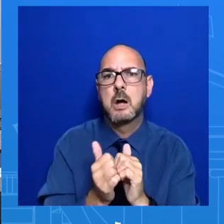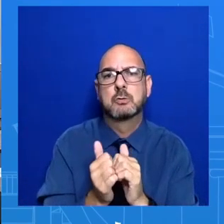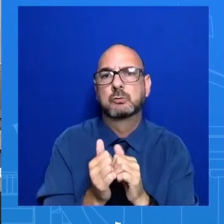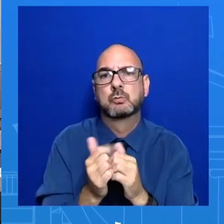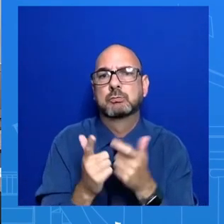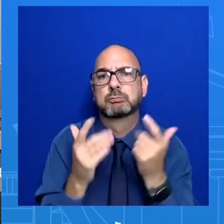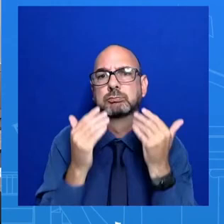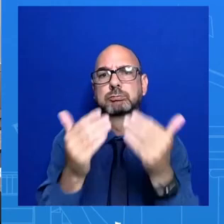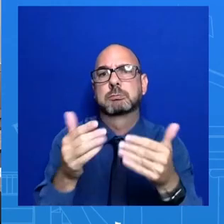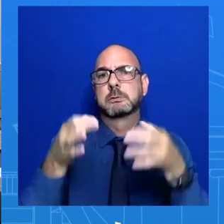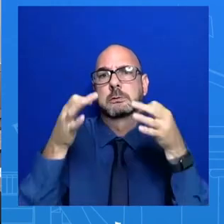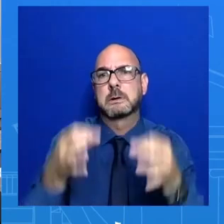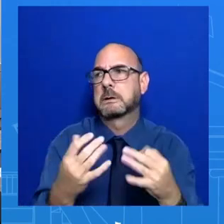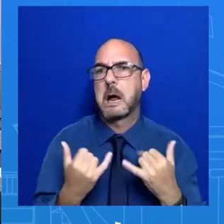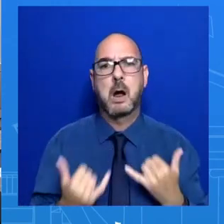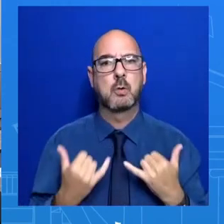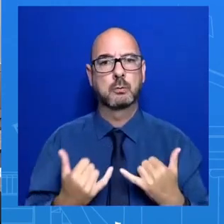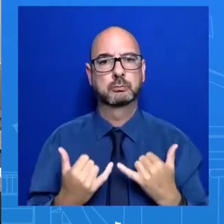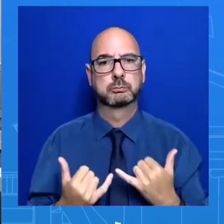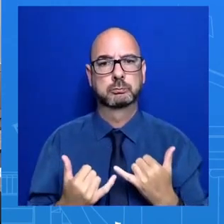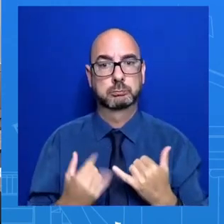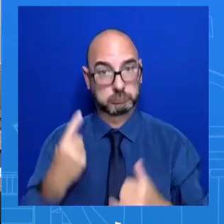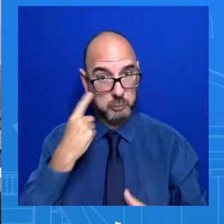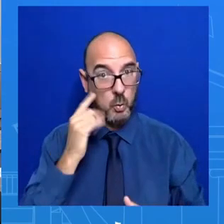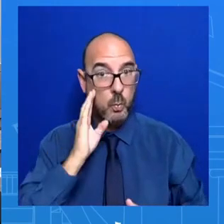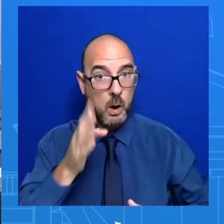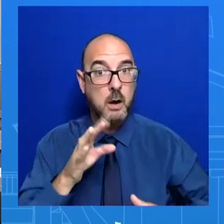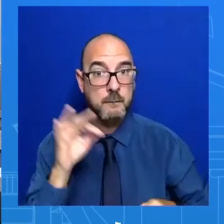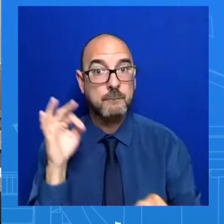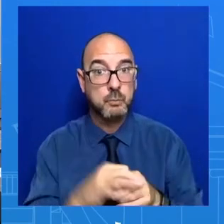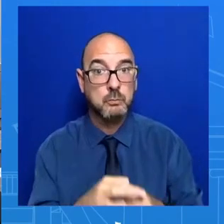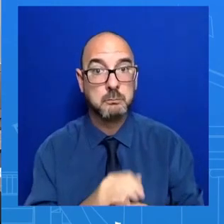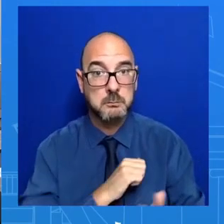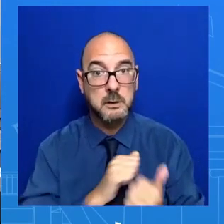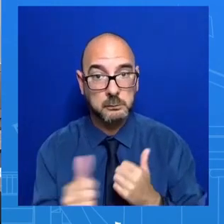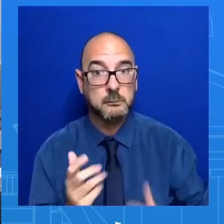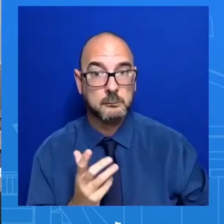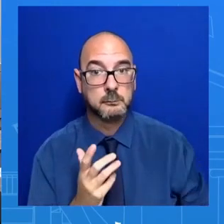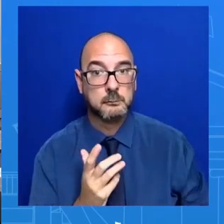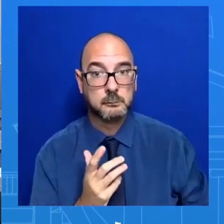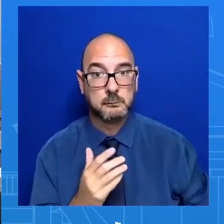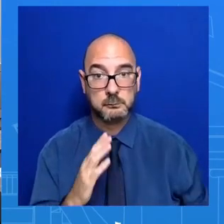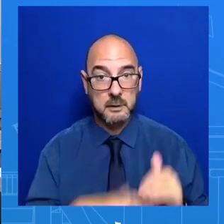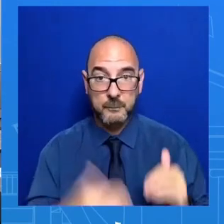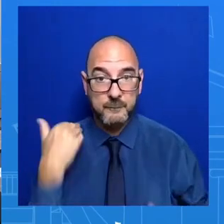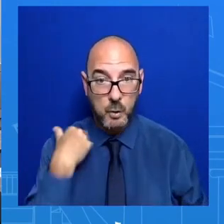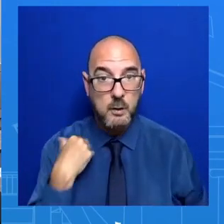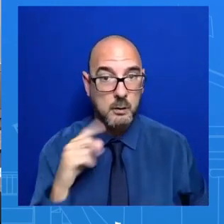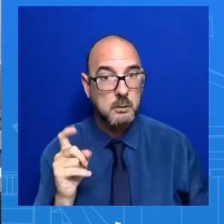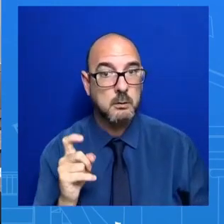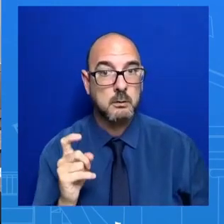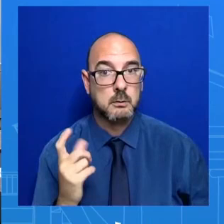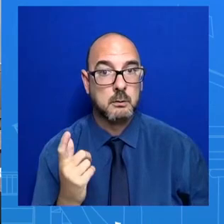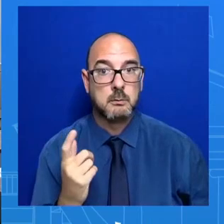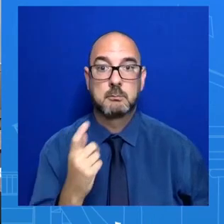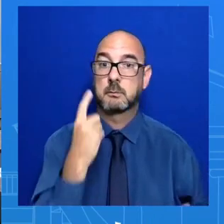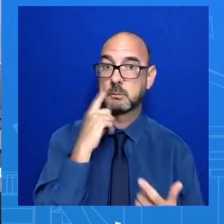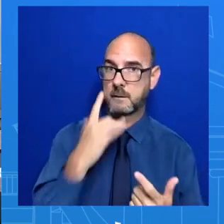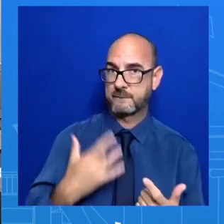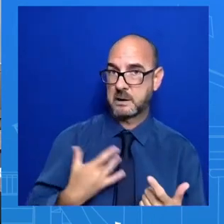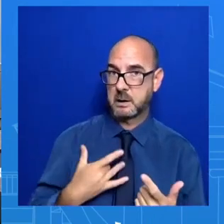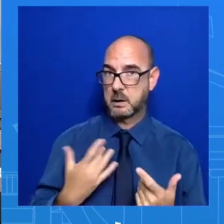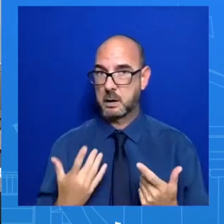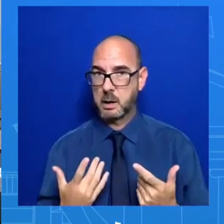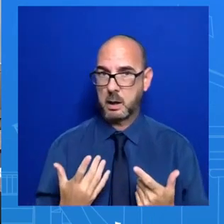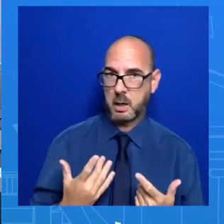optimistic this will be more successful than it was last time? And if it is not, does the president intend to try and re-engage